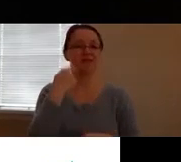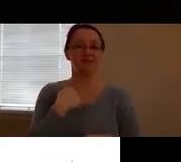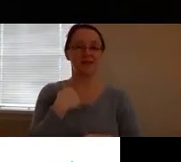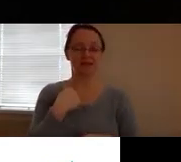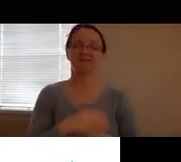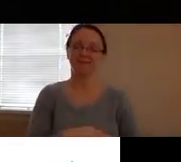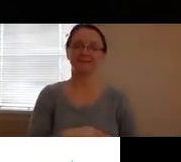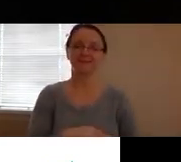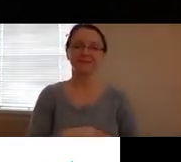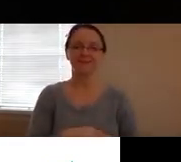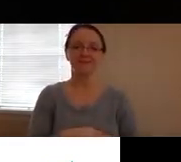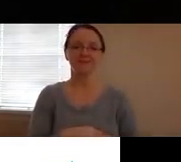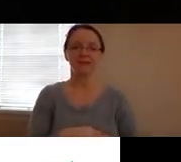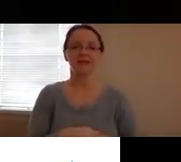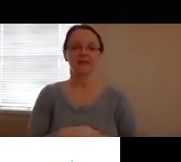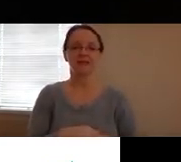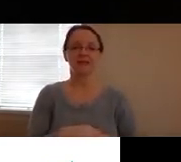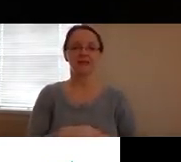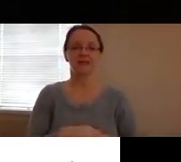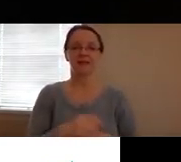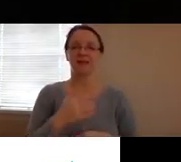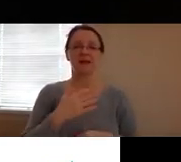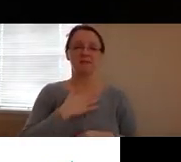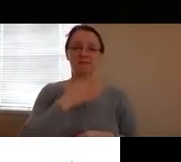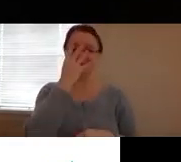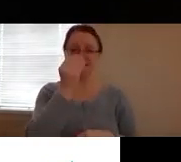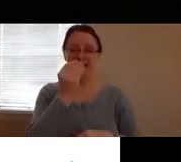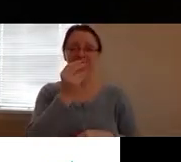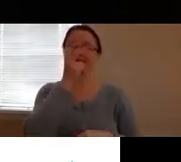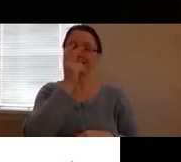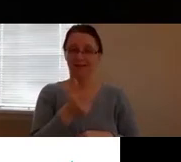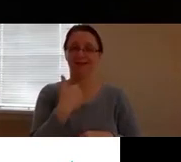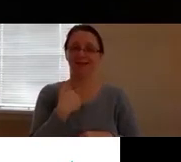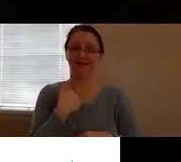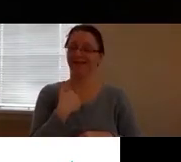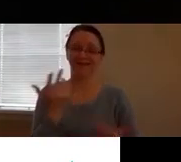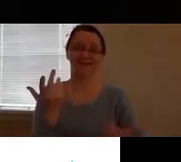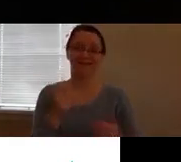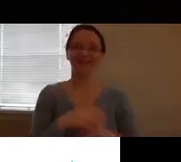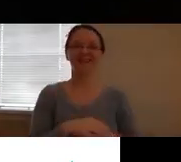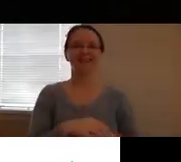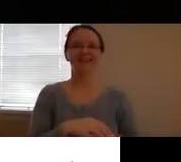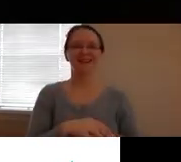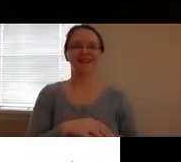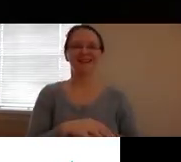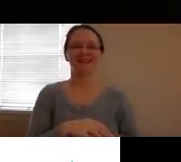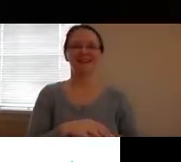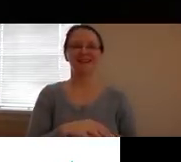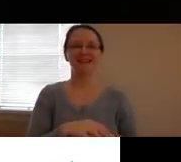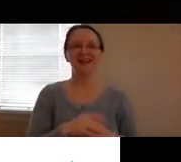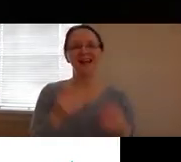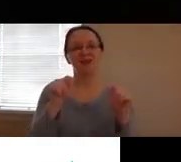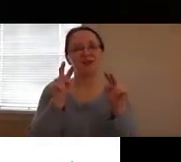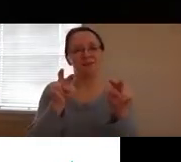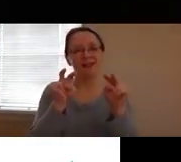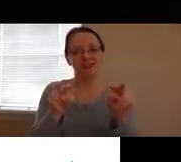sleep. I have bad sleep, and it made it even more disastrous to monitor. And